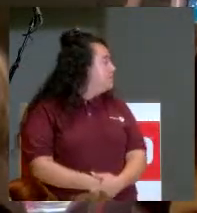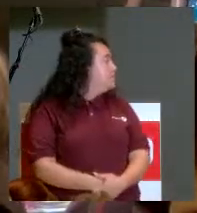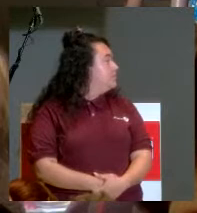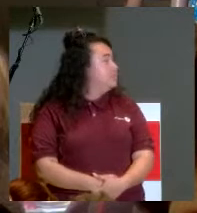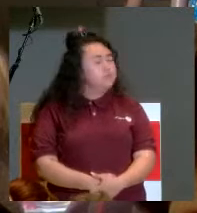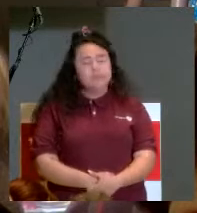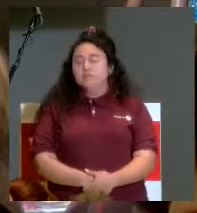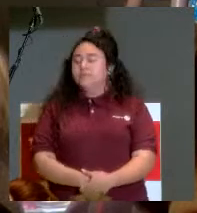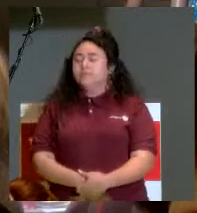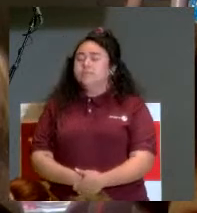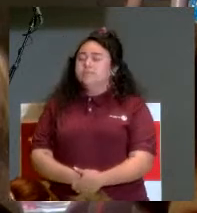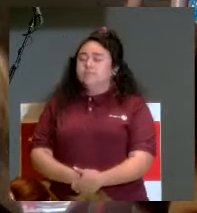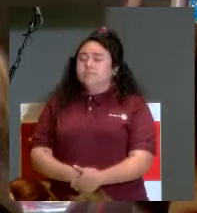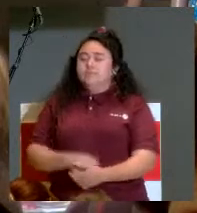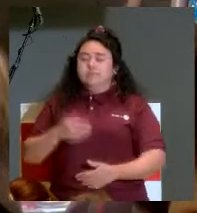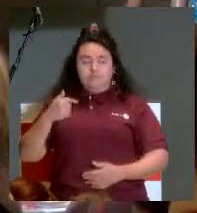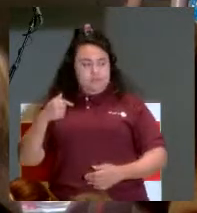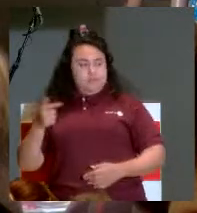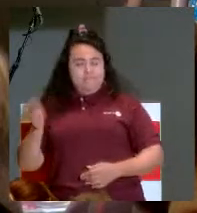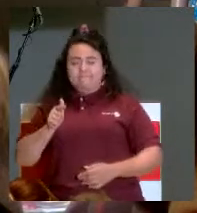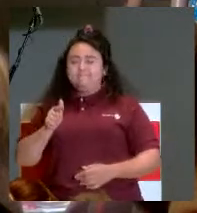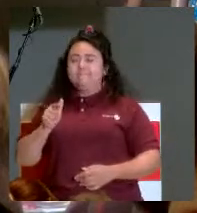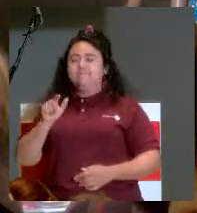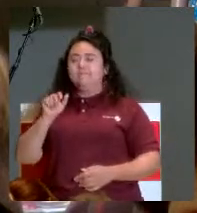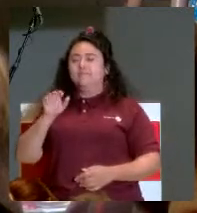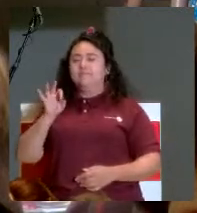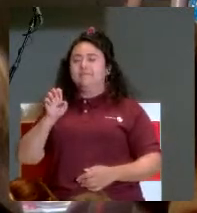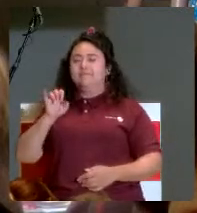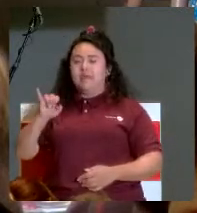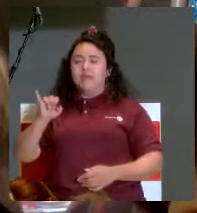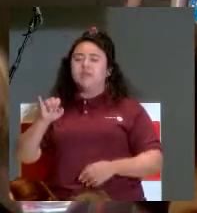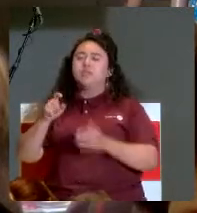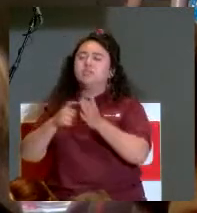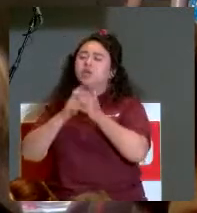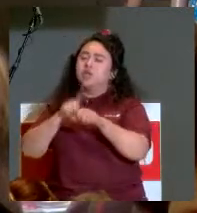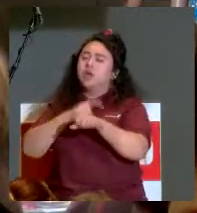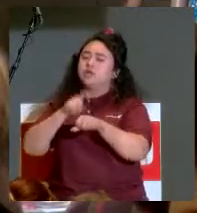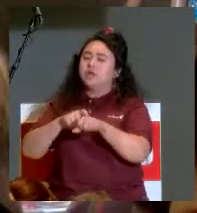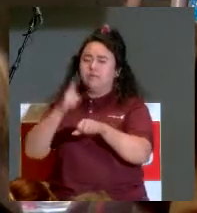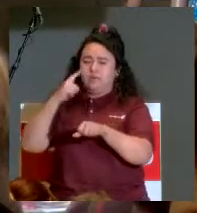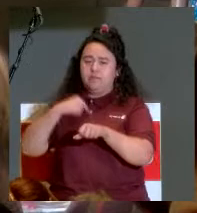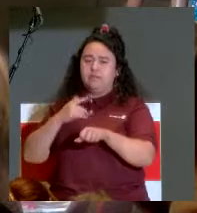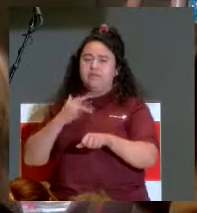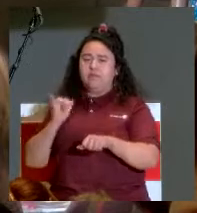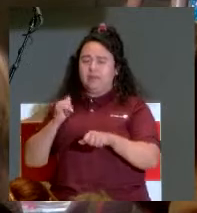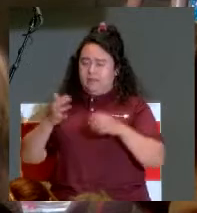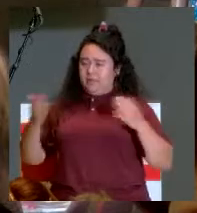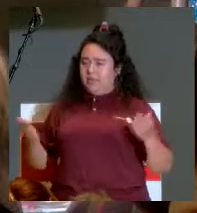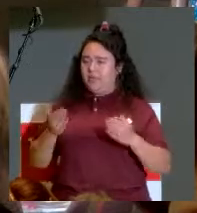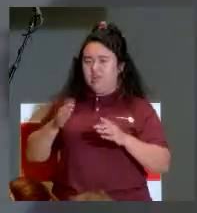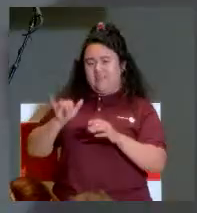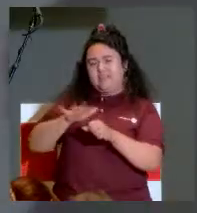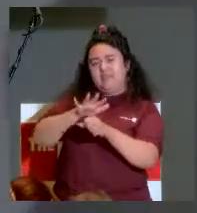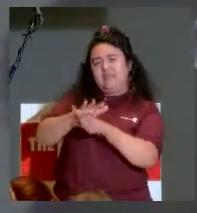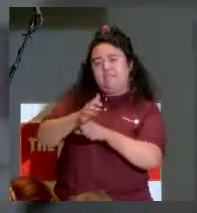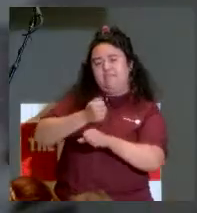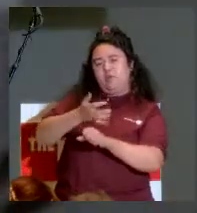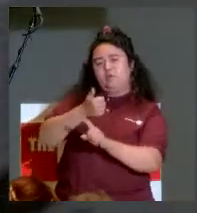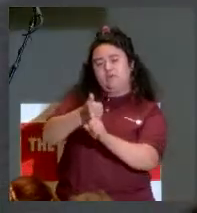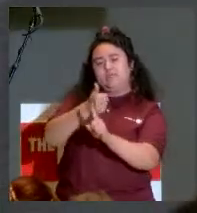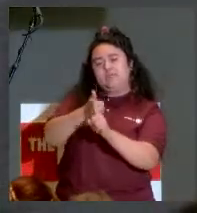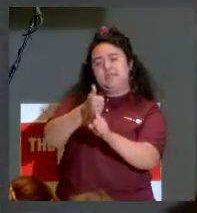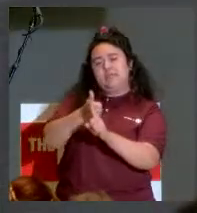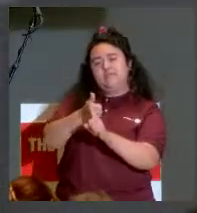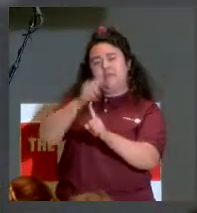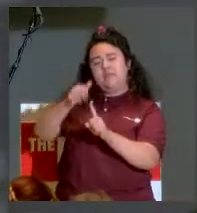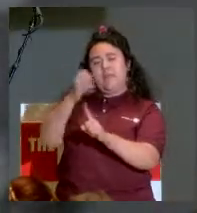I think it took a long time for me to feel like my presence was enough poetry to be, you know,